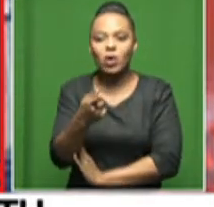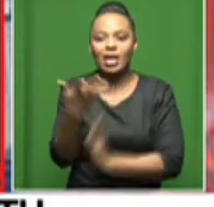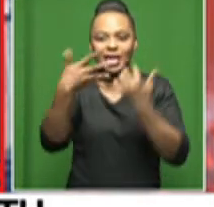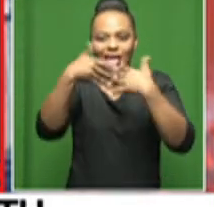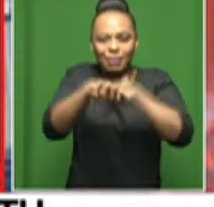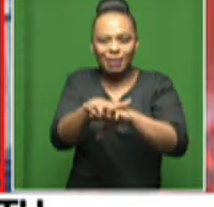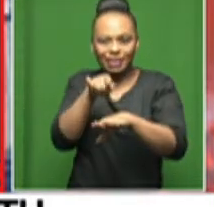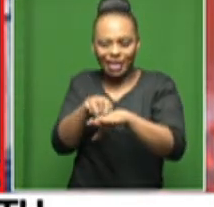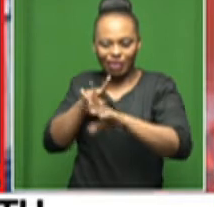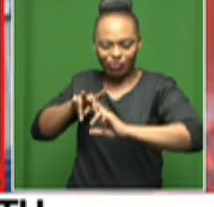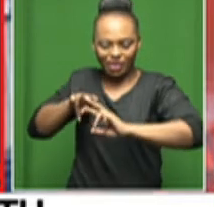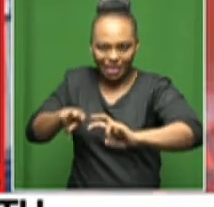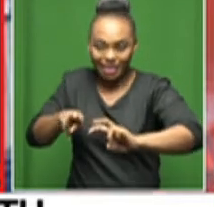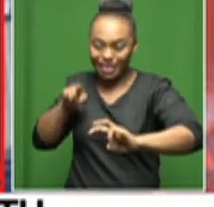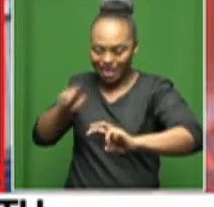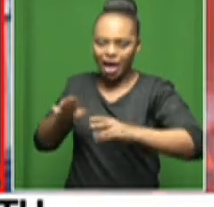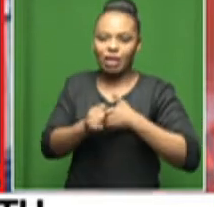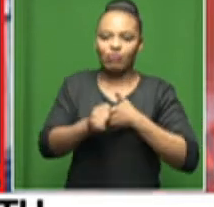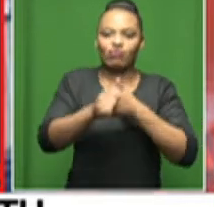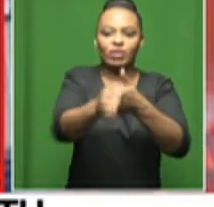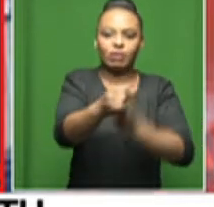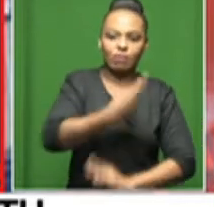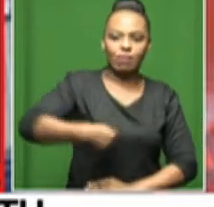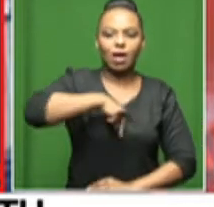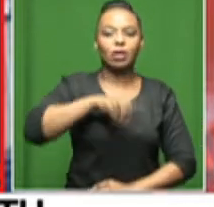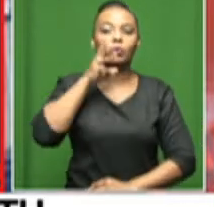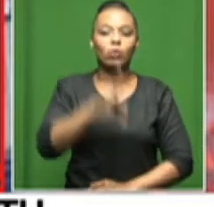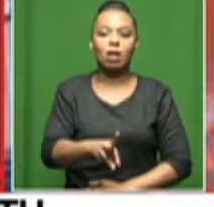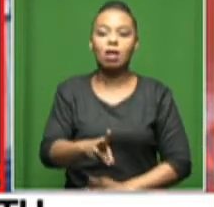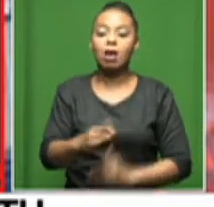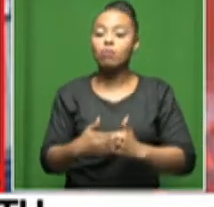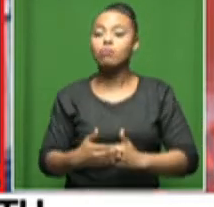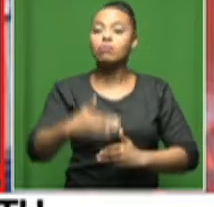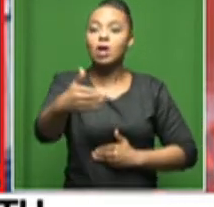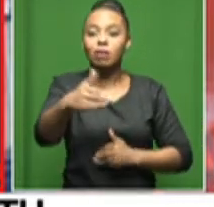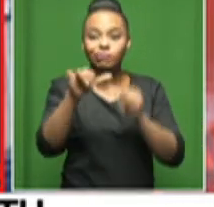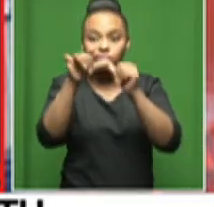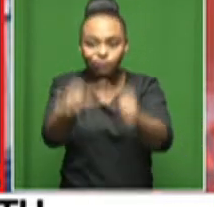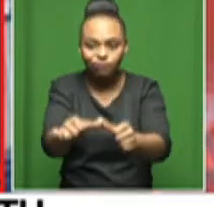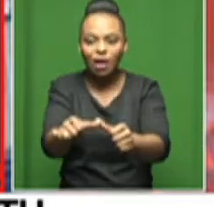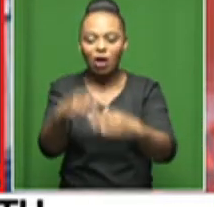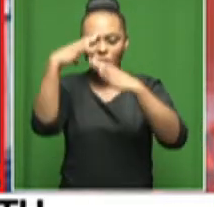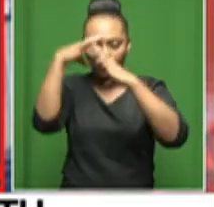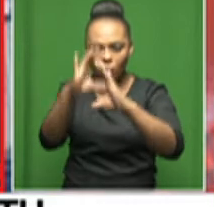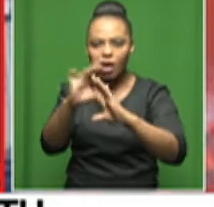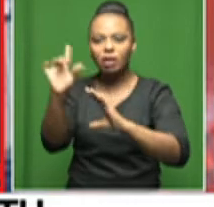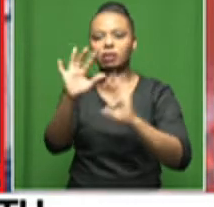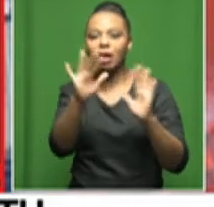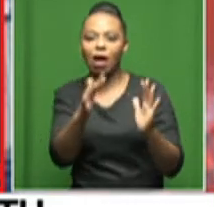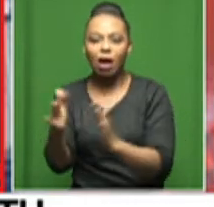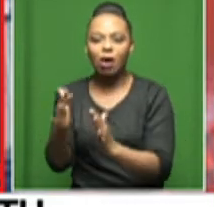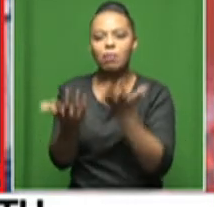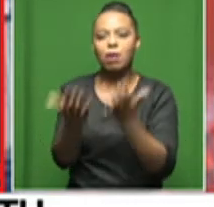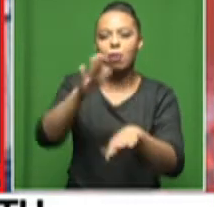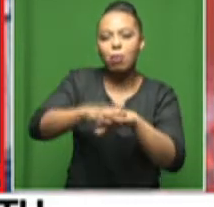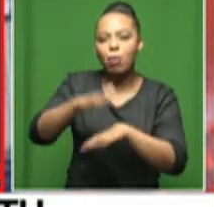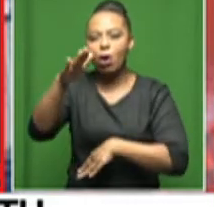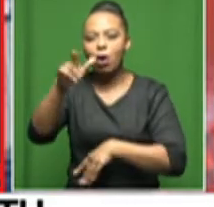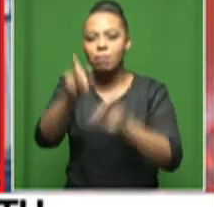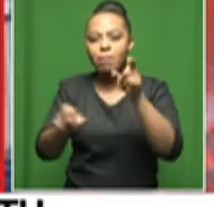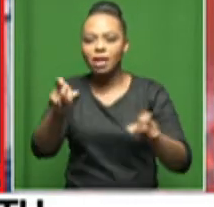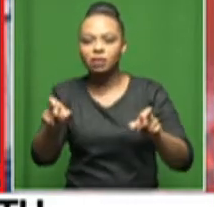implementation study approach, and then as we move on, it's going to be focusing on the opening up to more and more